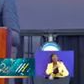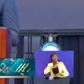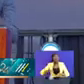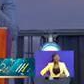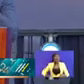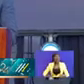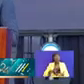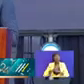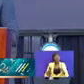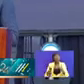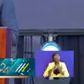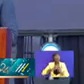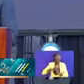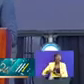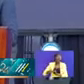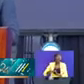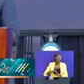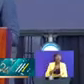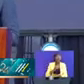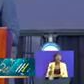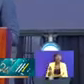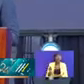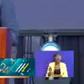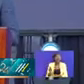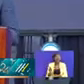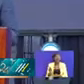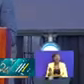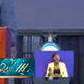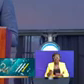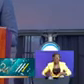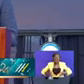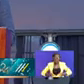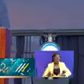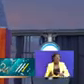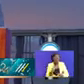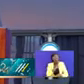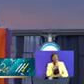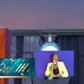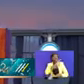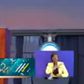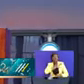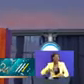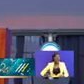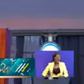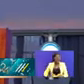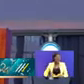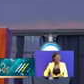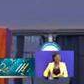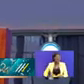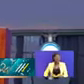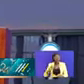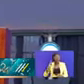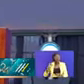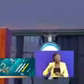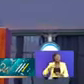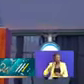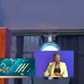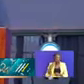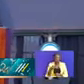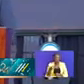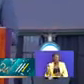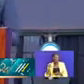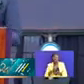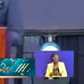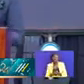Christ but has rejected the principles of Christ one of the things